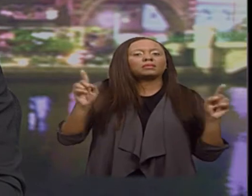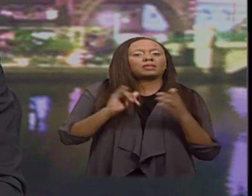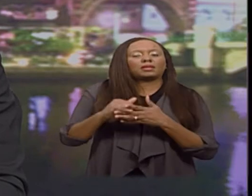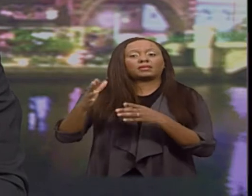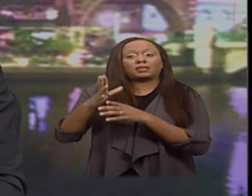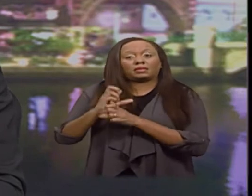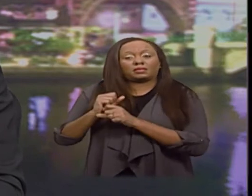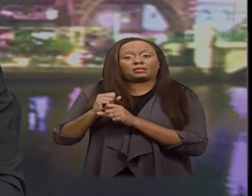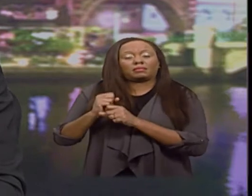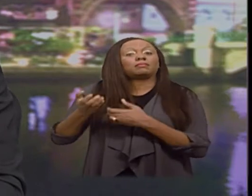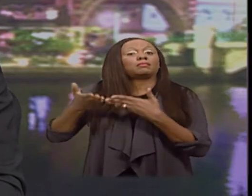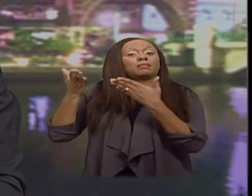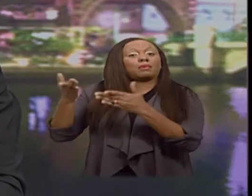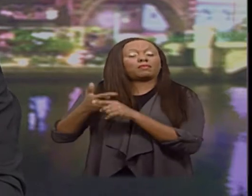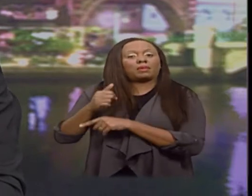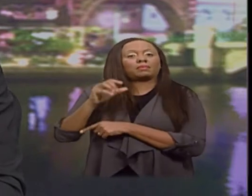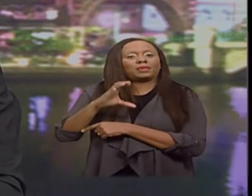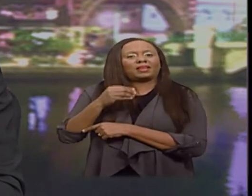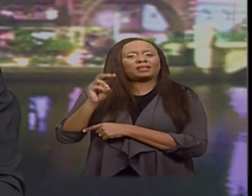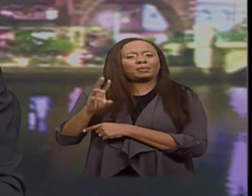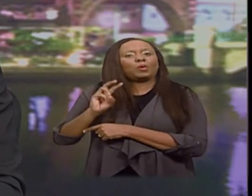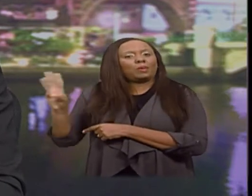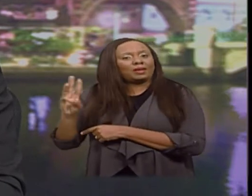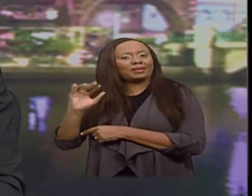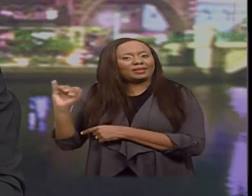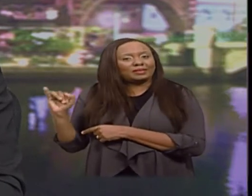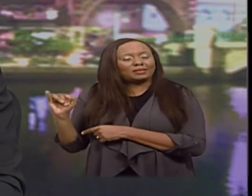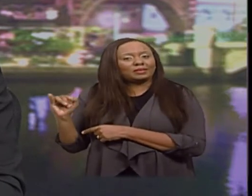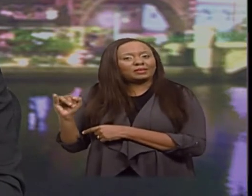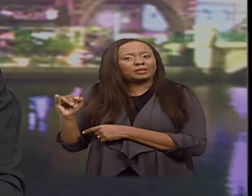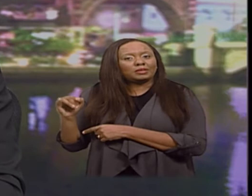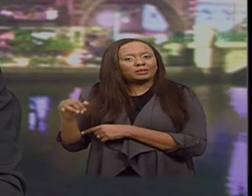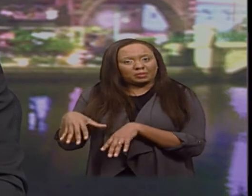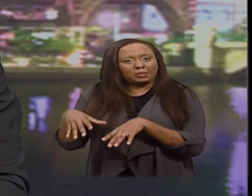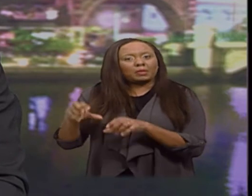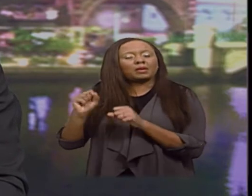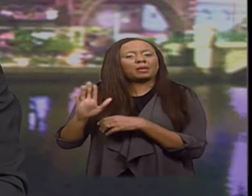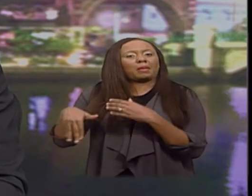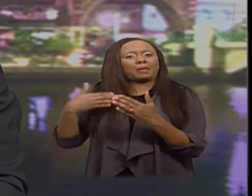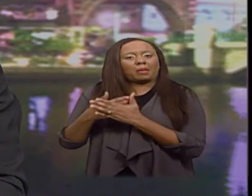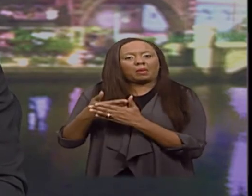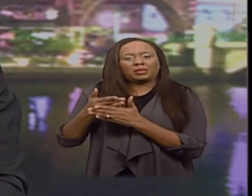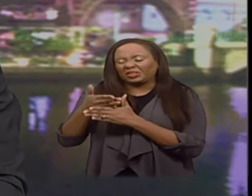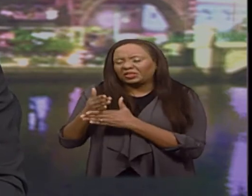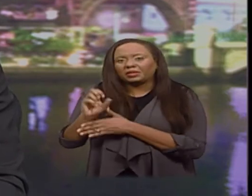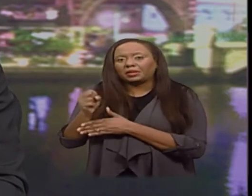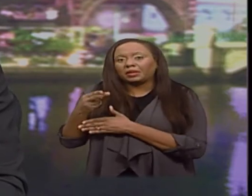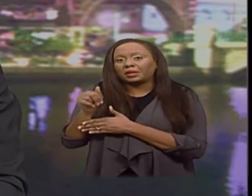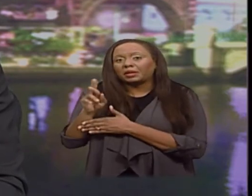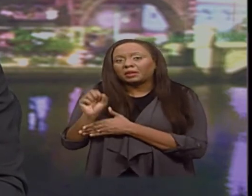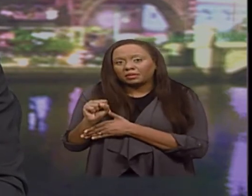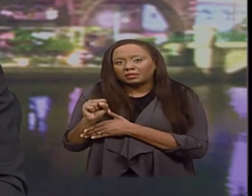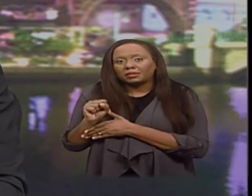Indies Limited to acquire all issued and outstanding common shares of Cable and Wireless Barbados that it does not already own